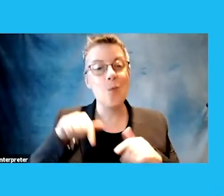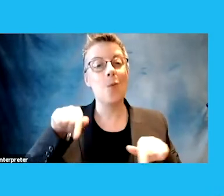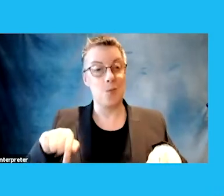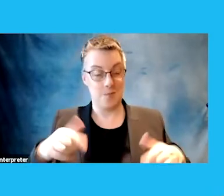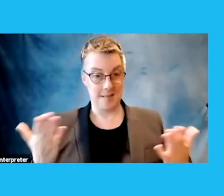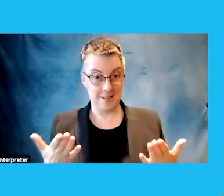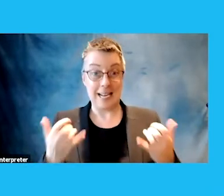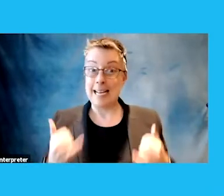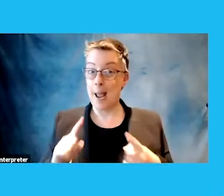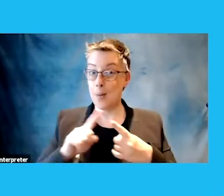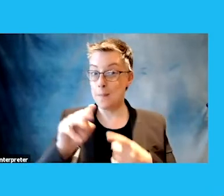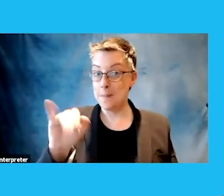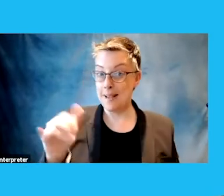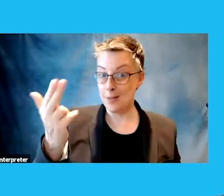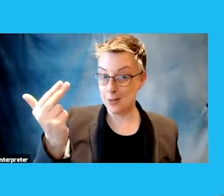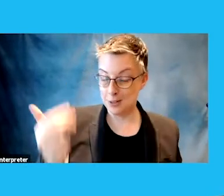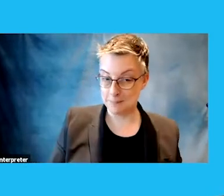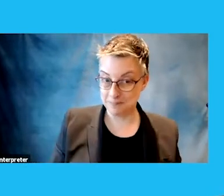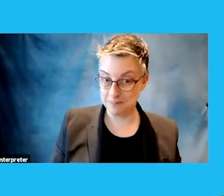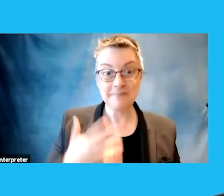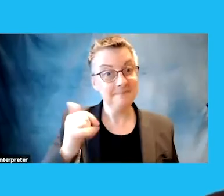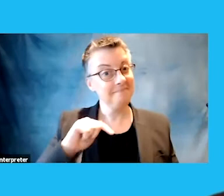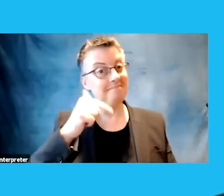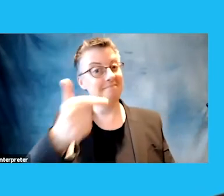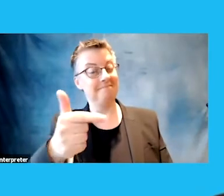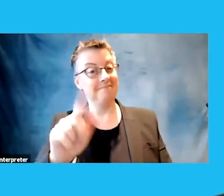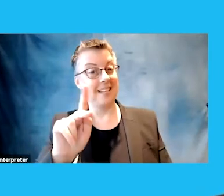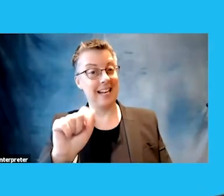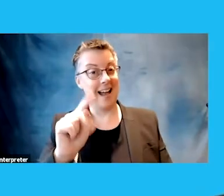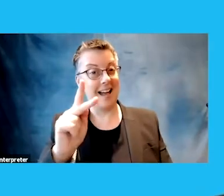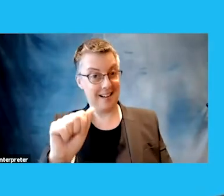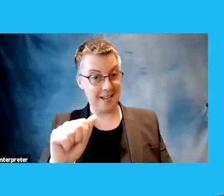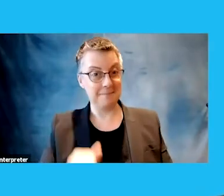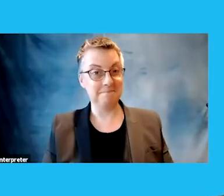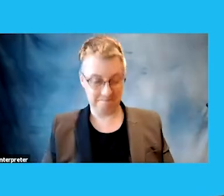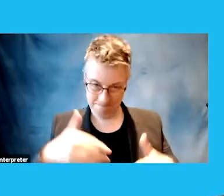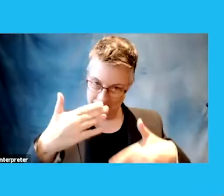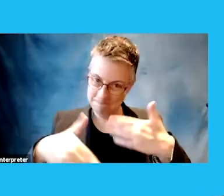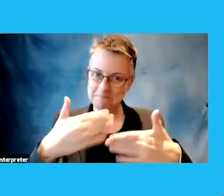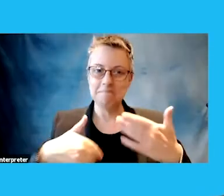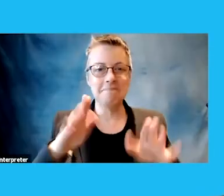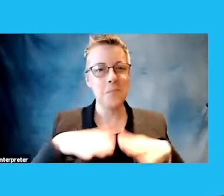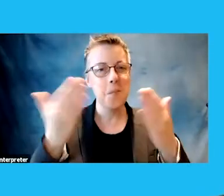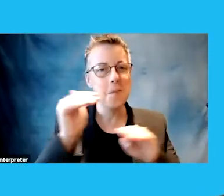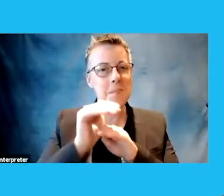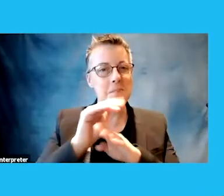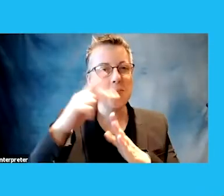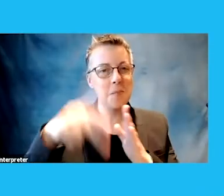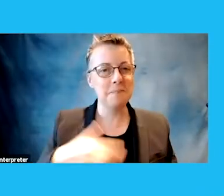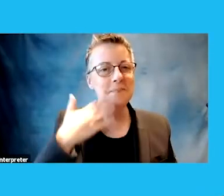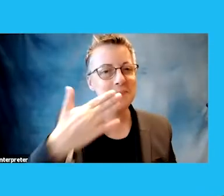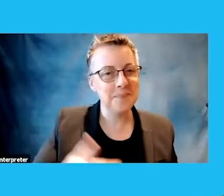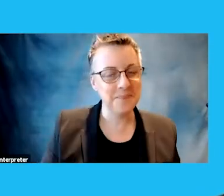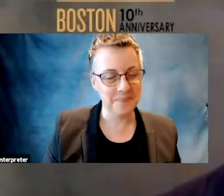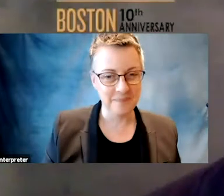now through May 13th. And now let me turn it back over to Kat Kereski to continue our opening night program. Thank you.